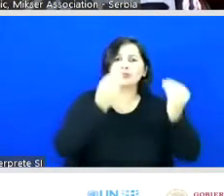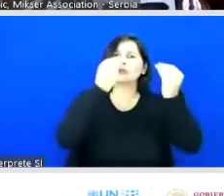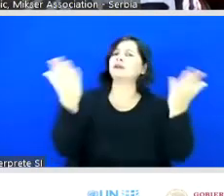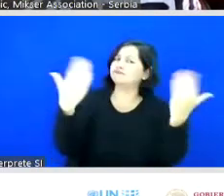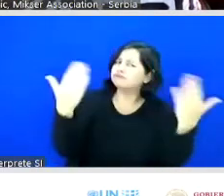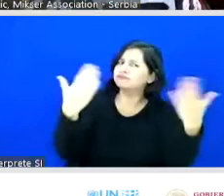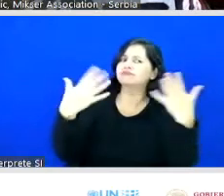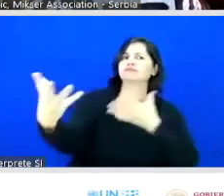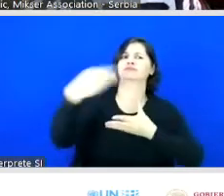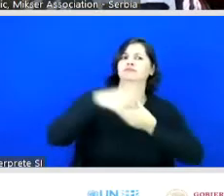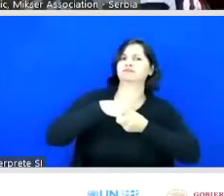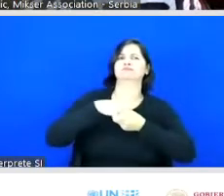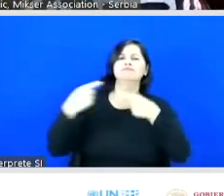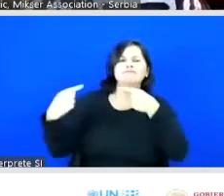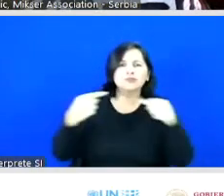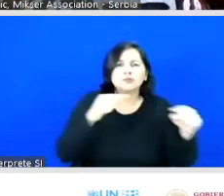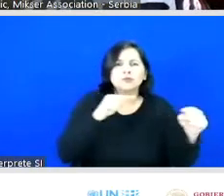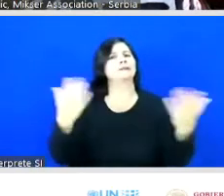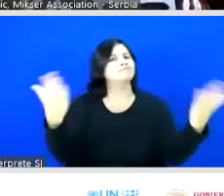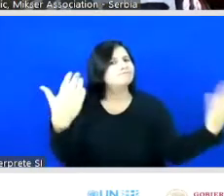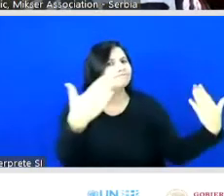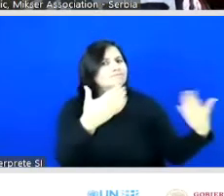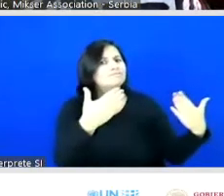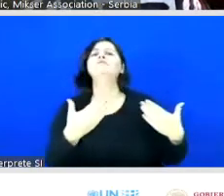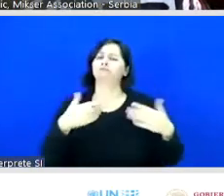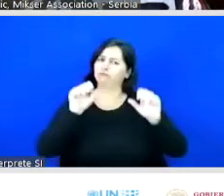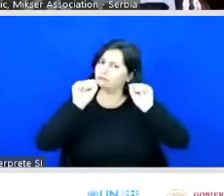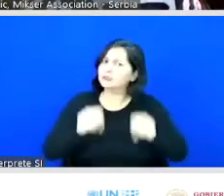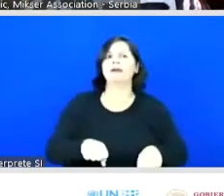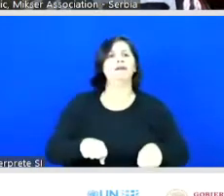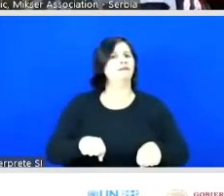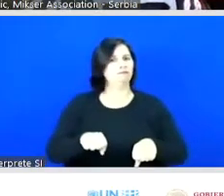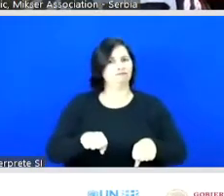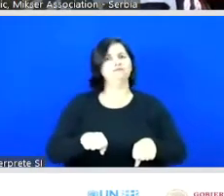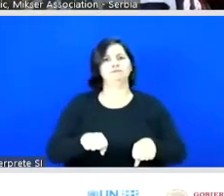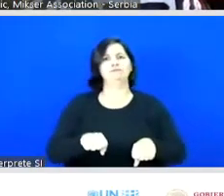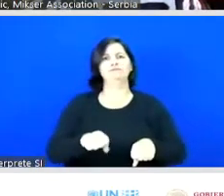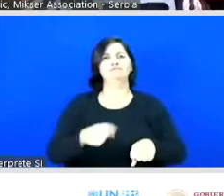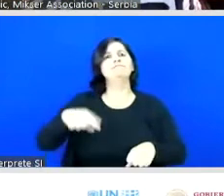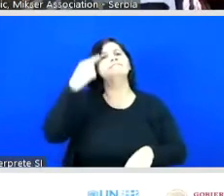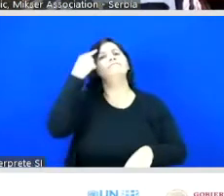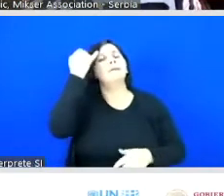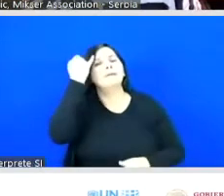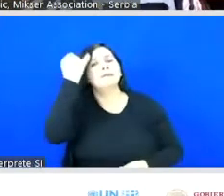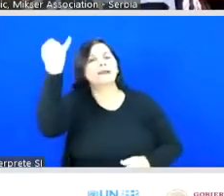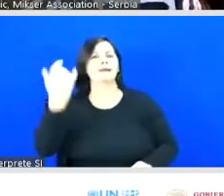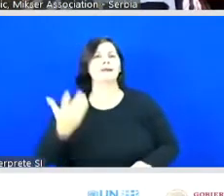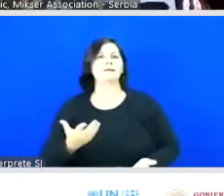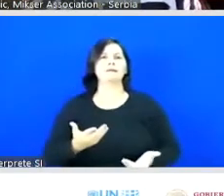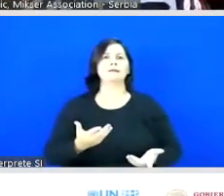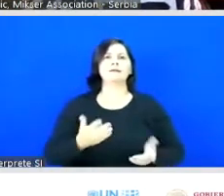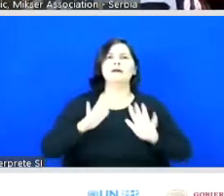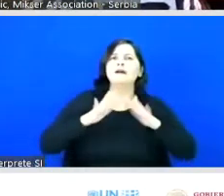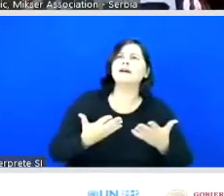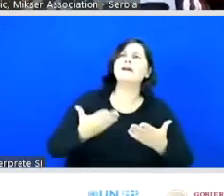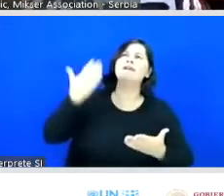know, the ideas and experiences of our mothers, Her Excellency Mary Robinson and Madam Lucy, you know, explicitly have